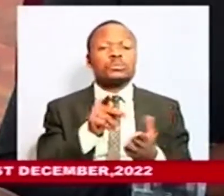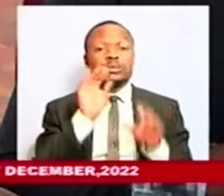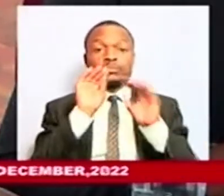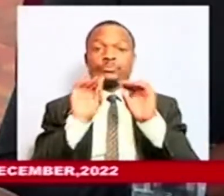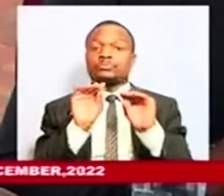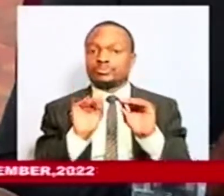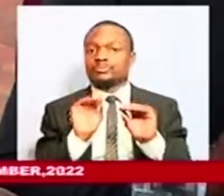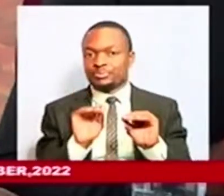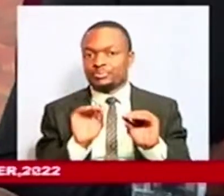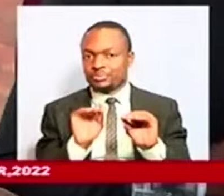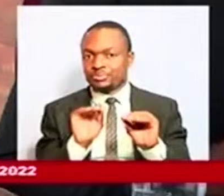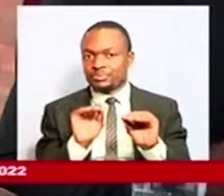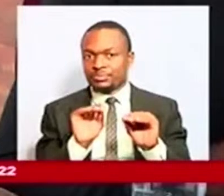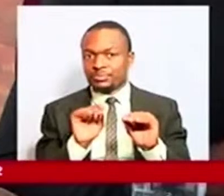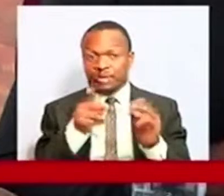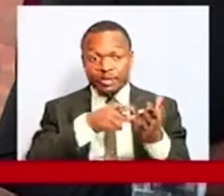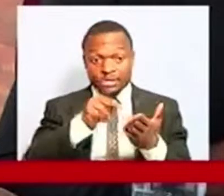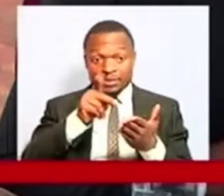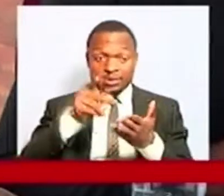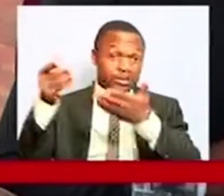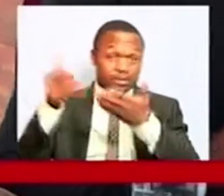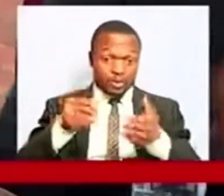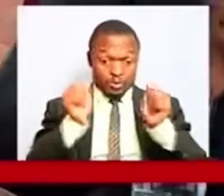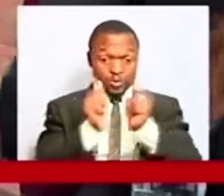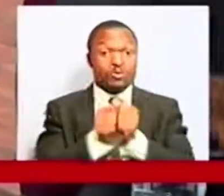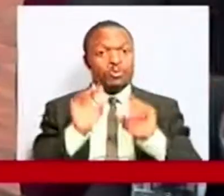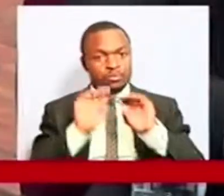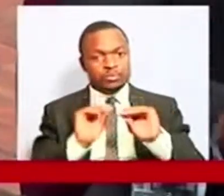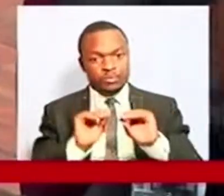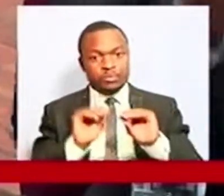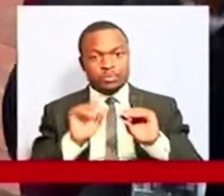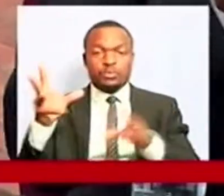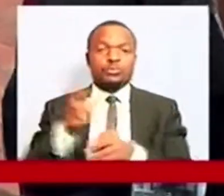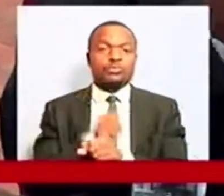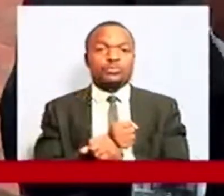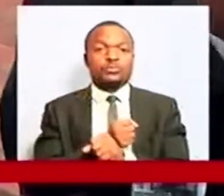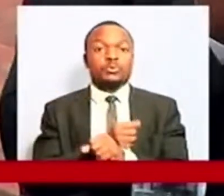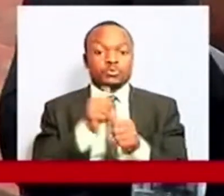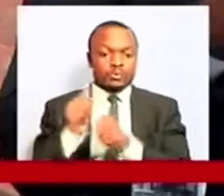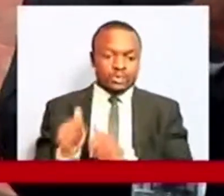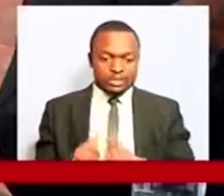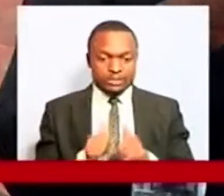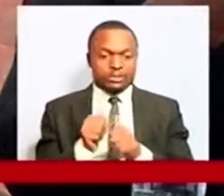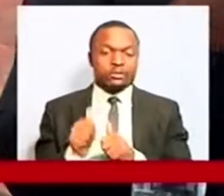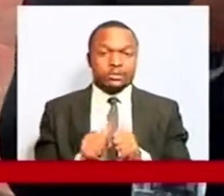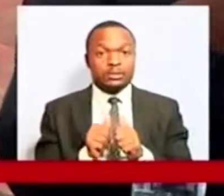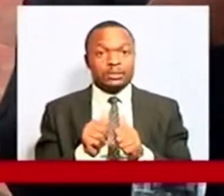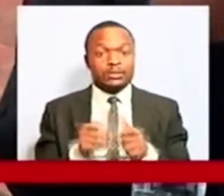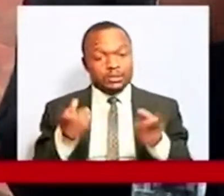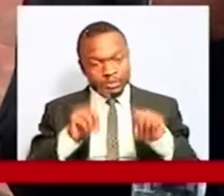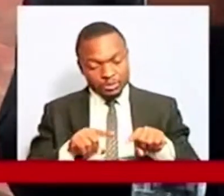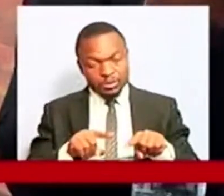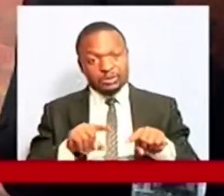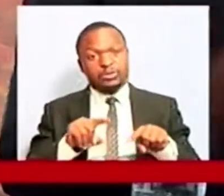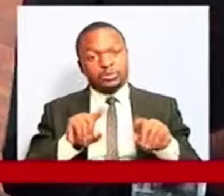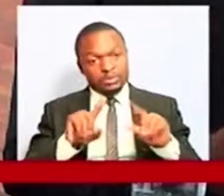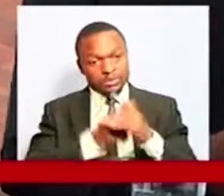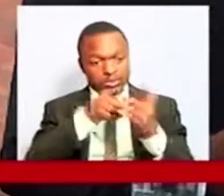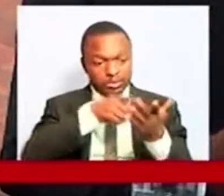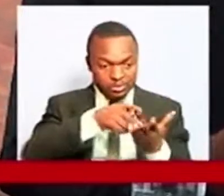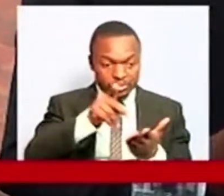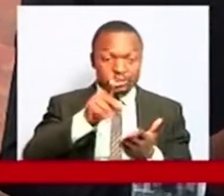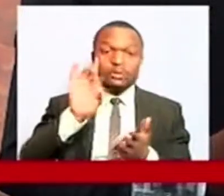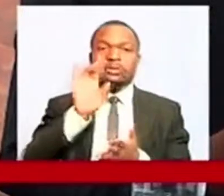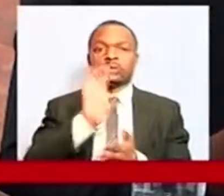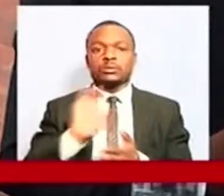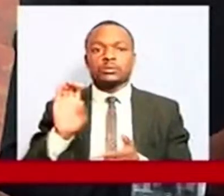instruction, the payment comes with the instruction that is received for the activity. That's when we commence to pay. So the